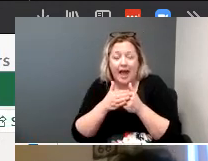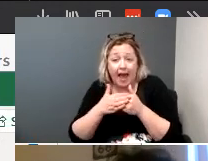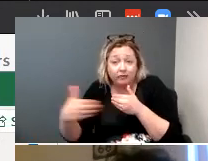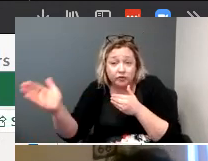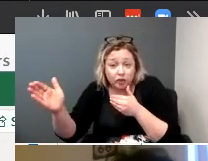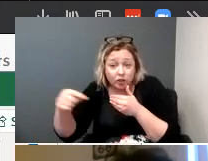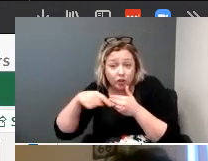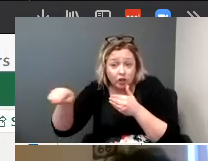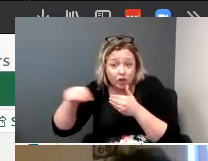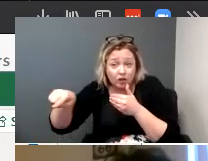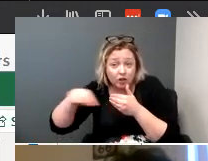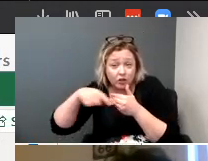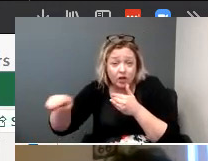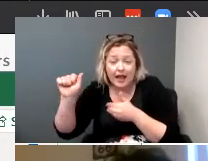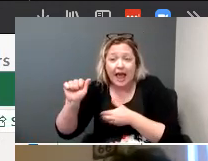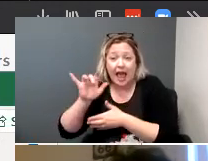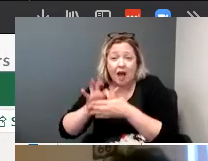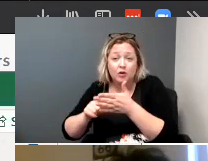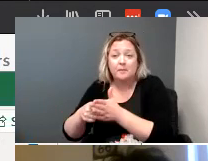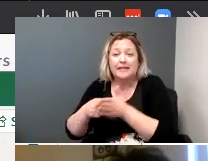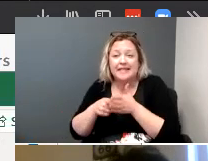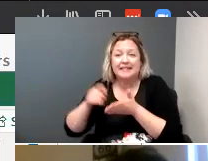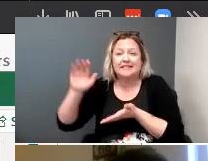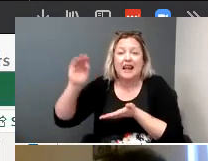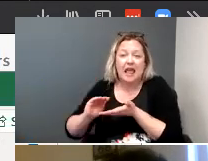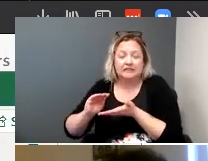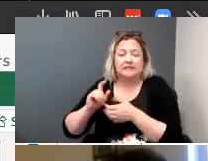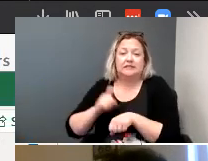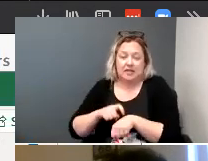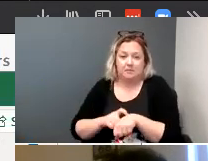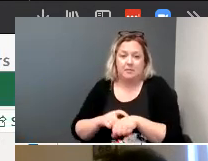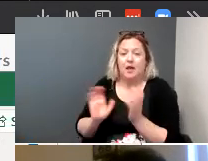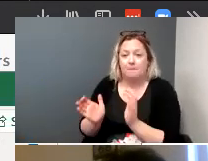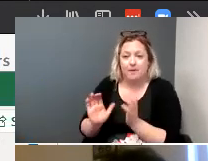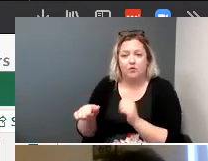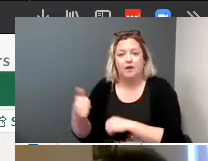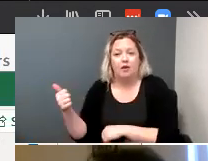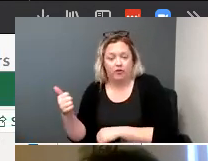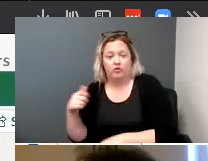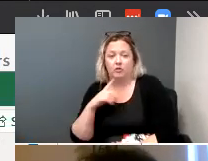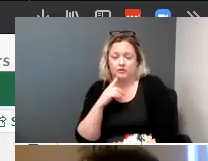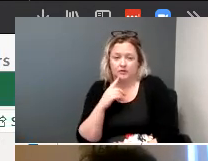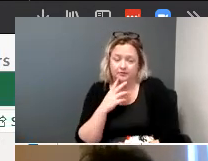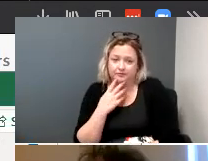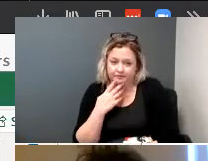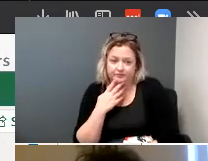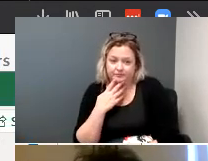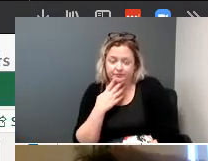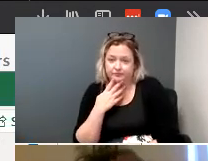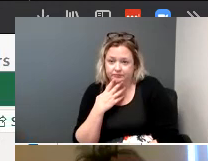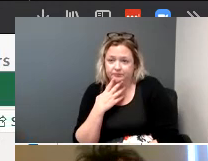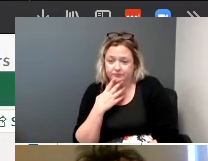always takes smaller time than our complexity analysis of g of n. That is c times g of n. Right? So